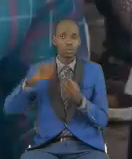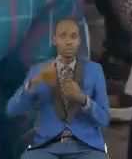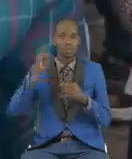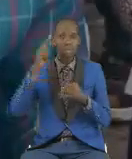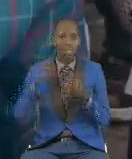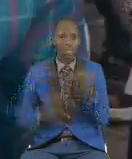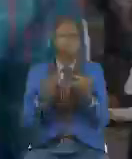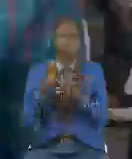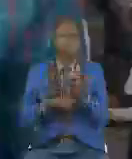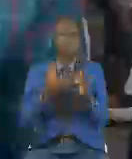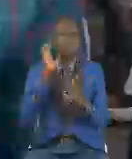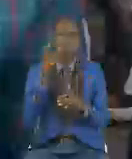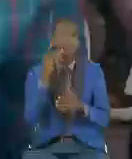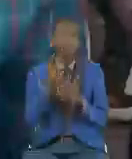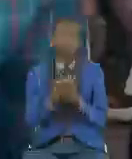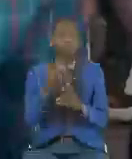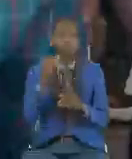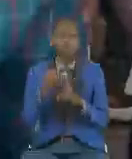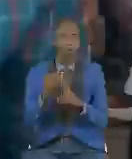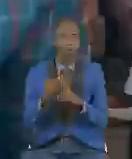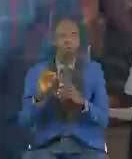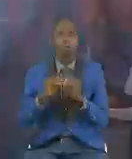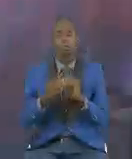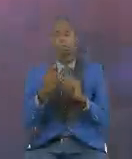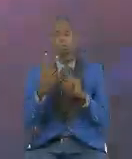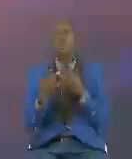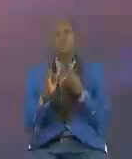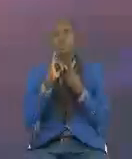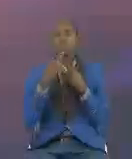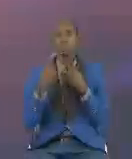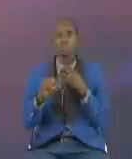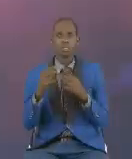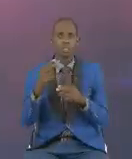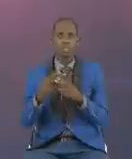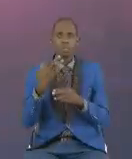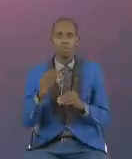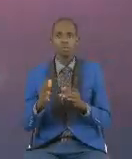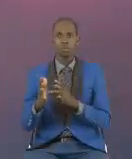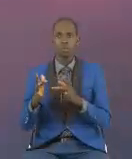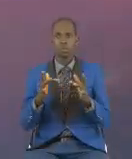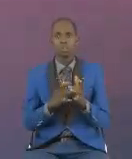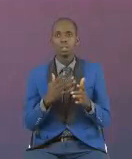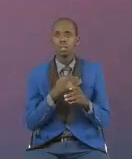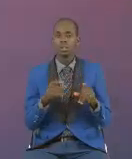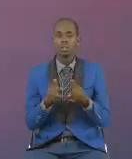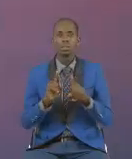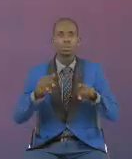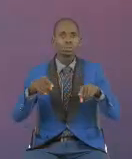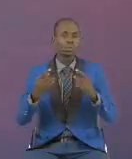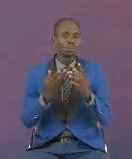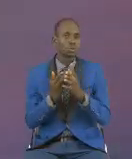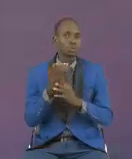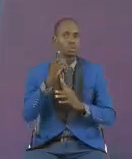the word. Number two is the name of Jesus. And as you go through, you'll find